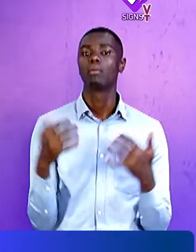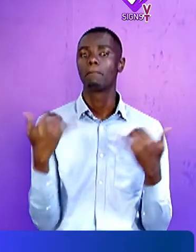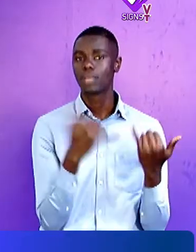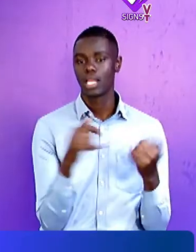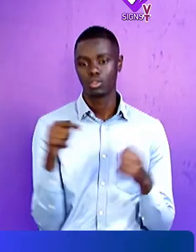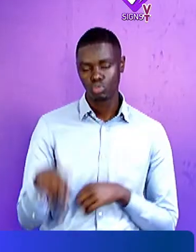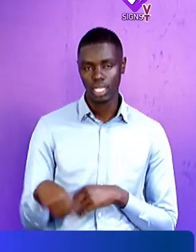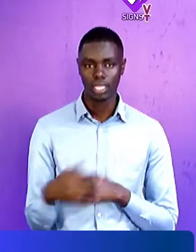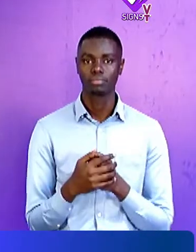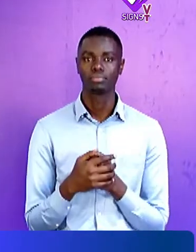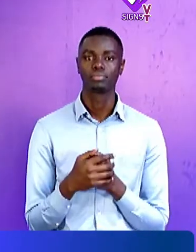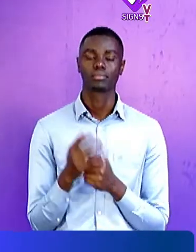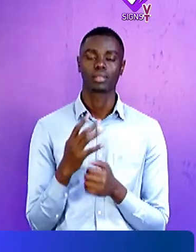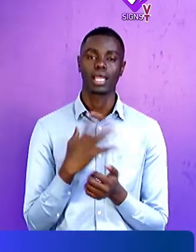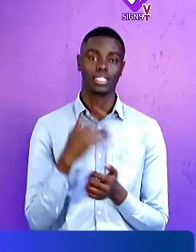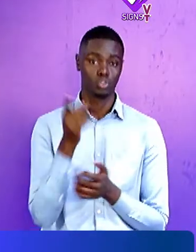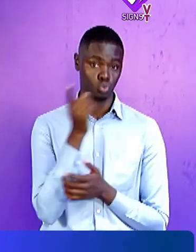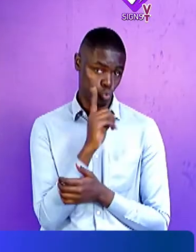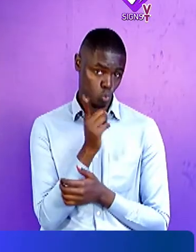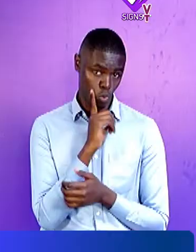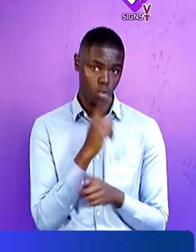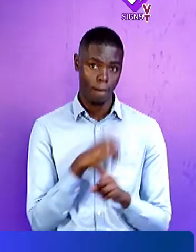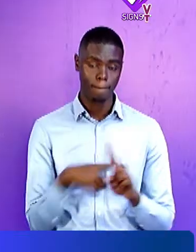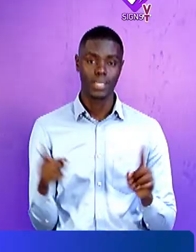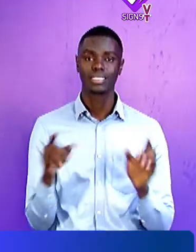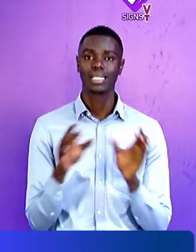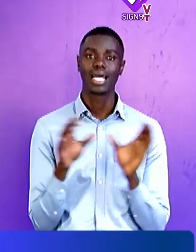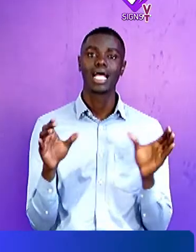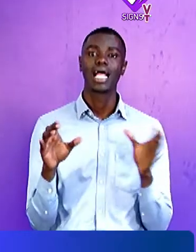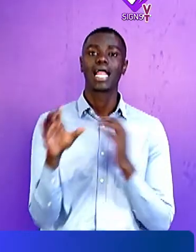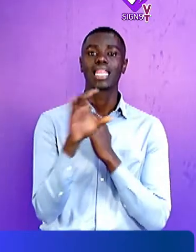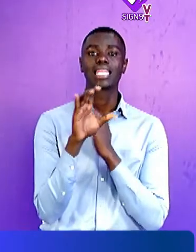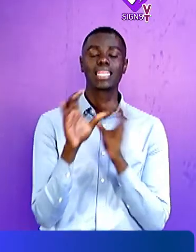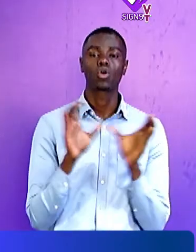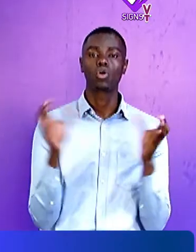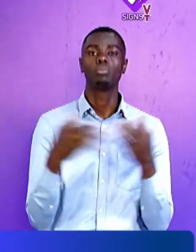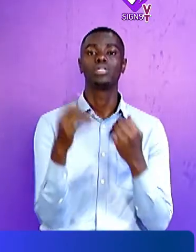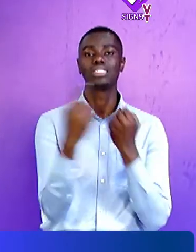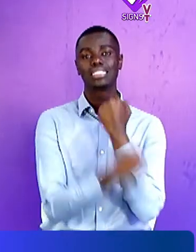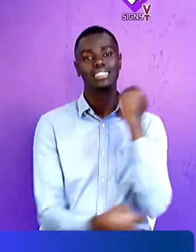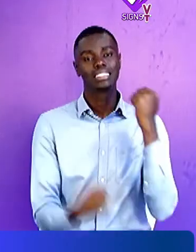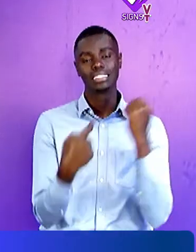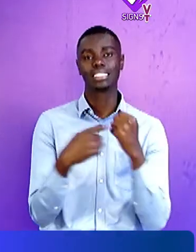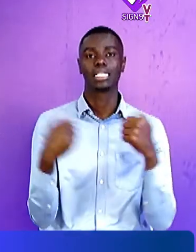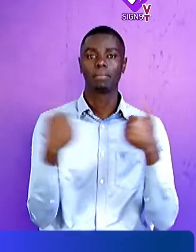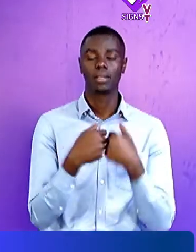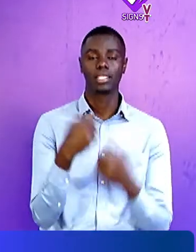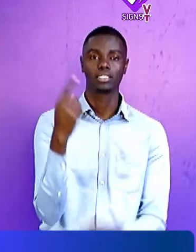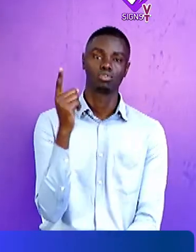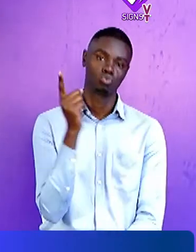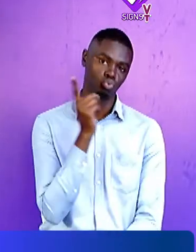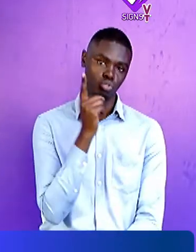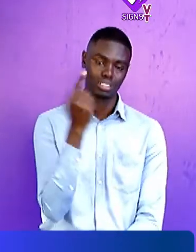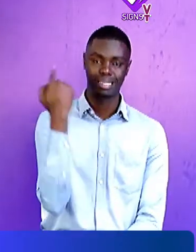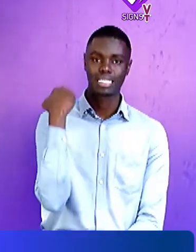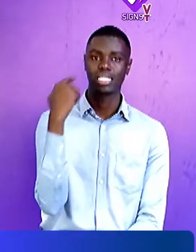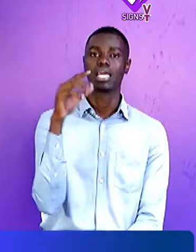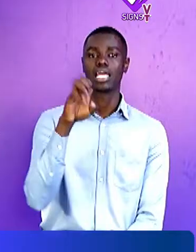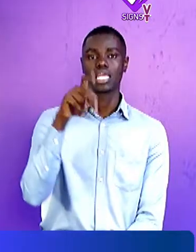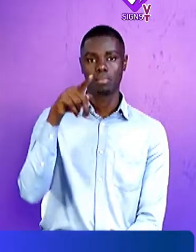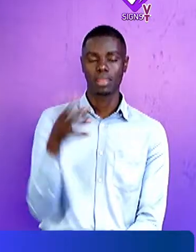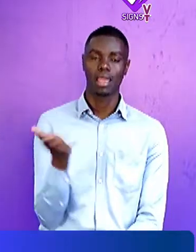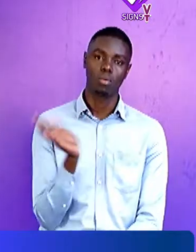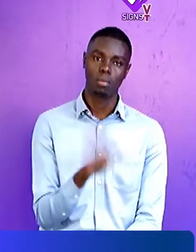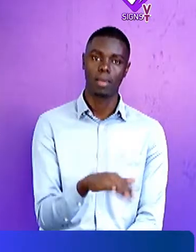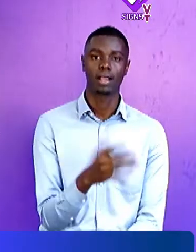today and of course tomorrow. But also, the Community Shield was played yesterday. That means that Premier League is coming back, and your